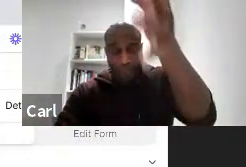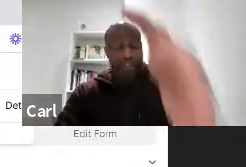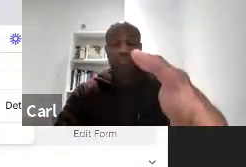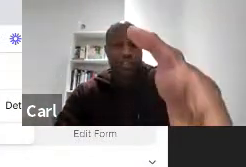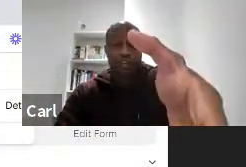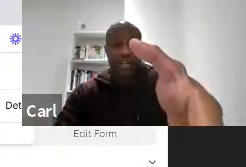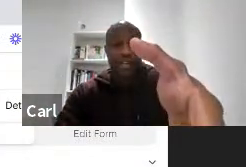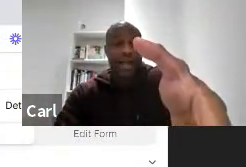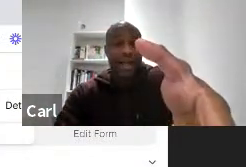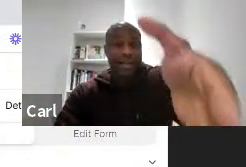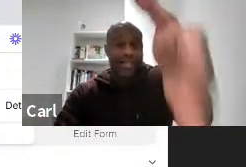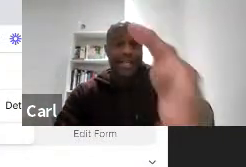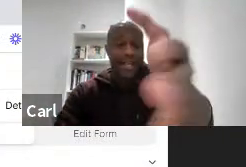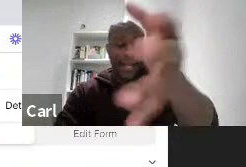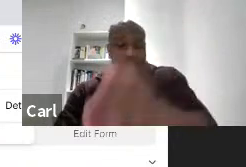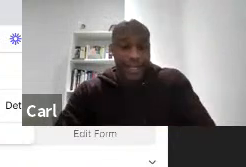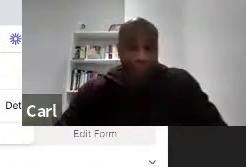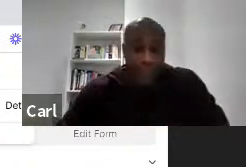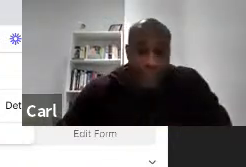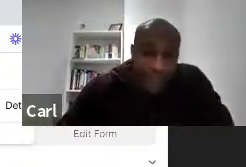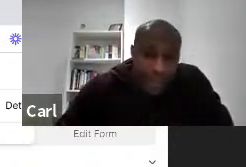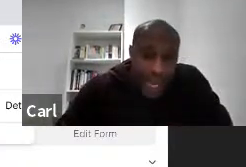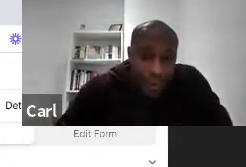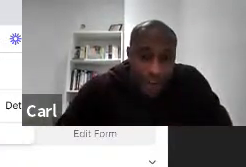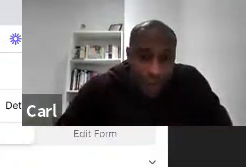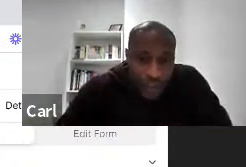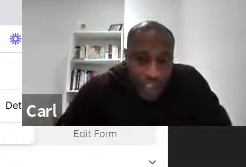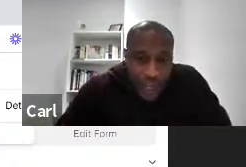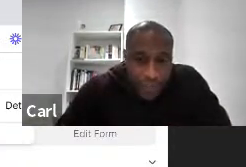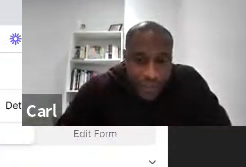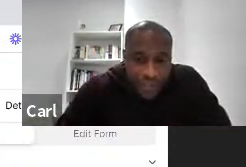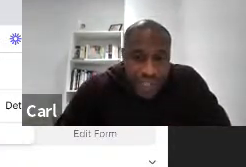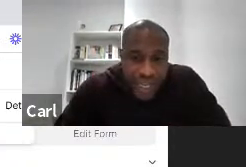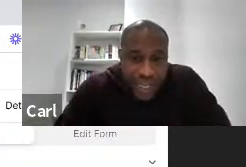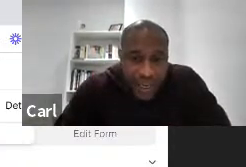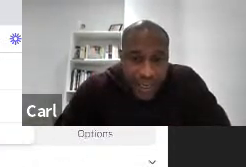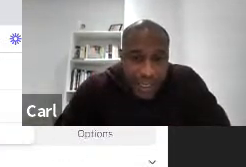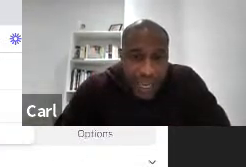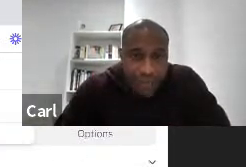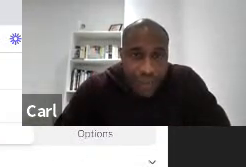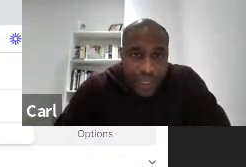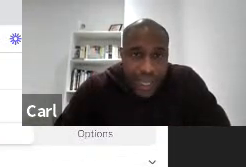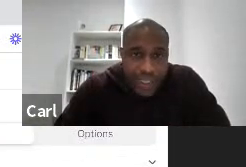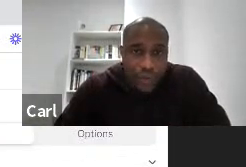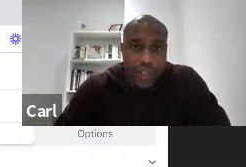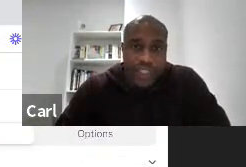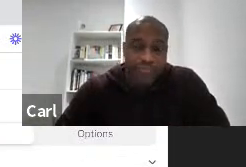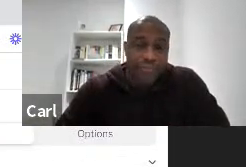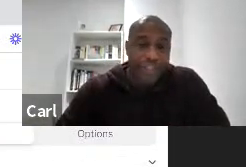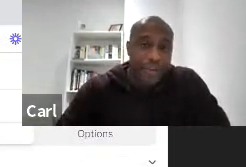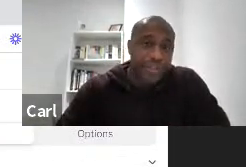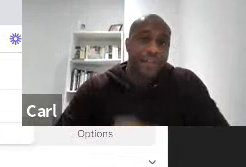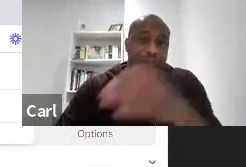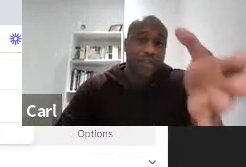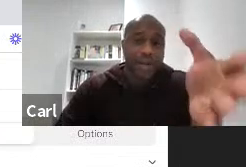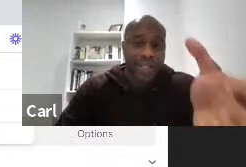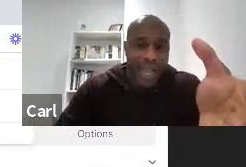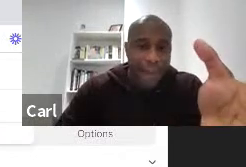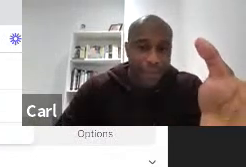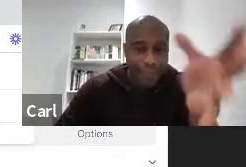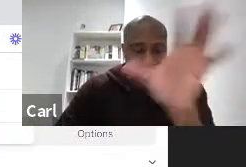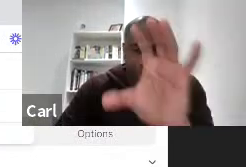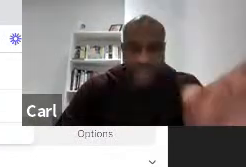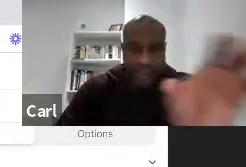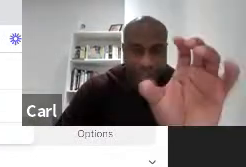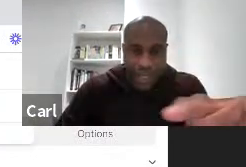or that restaurant, sorry. And I can see that here. Now, I've also got a couple of screens here. I can have a look at all the different reviews that I've also got in this